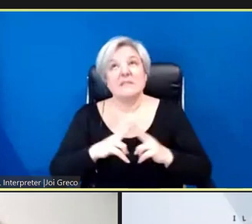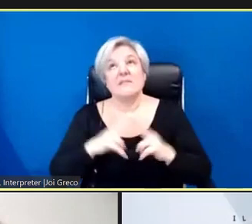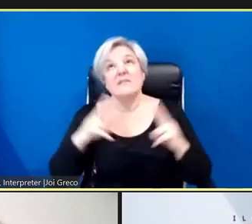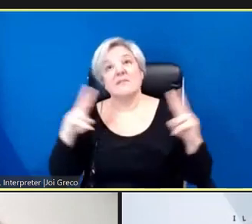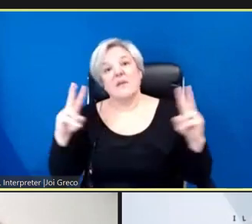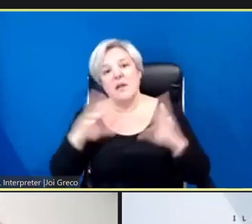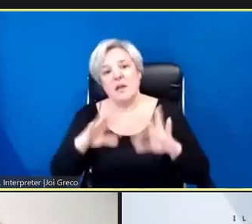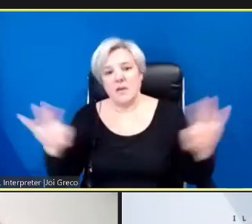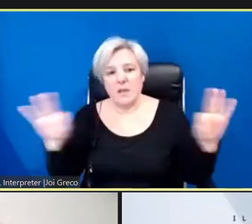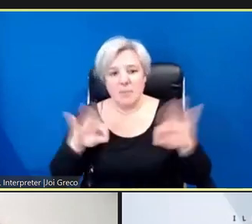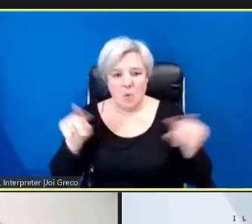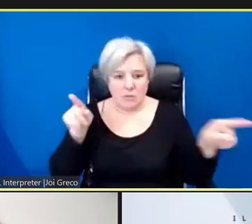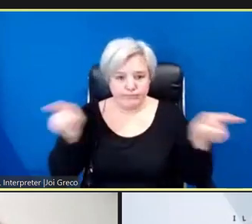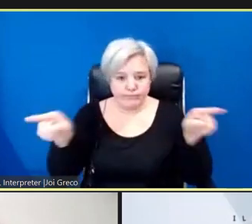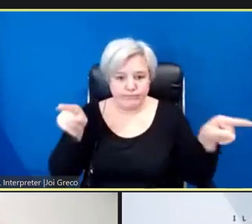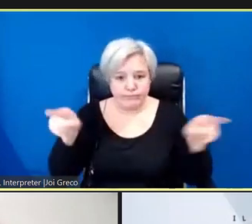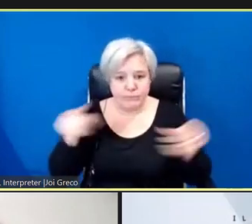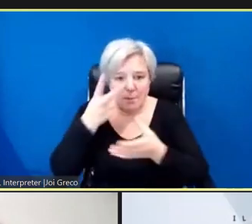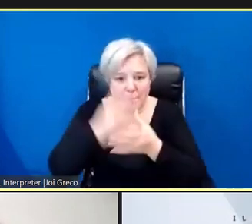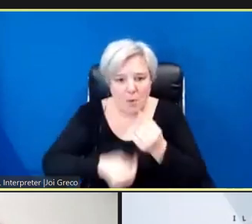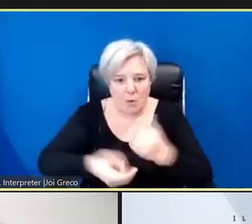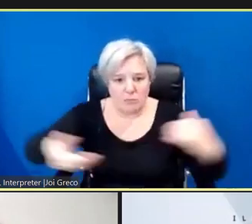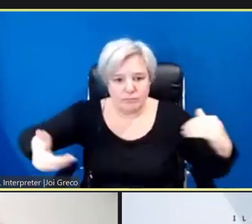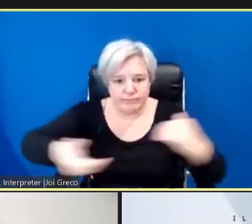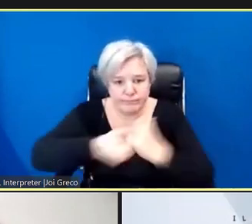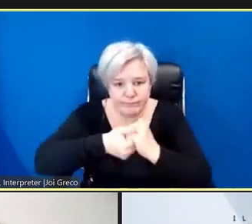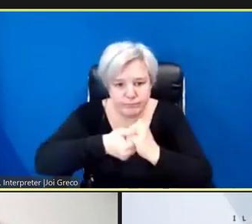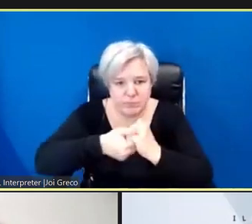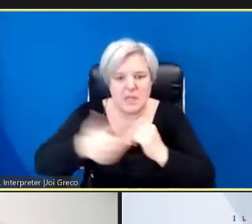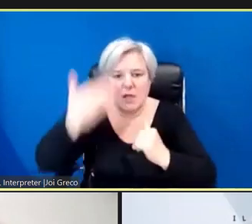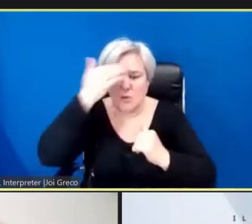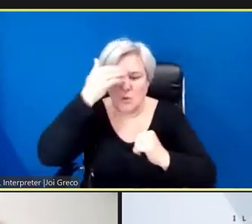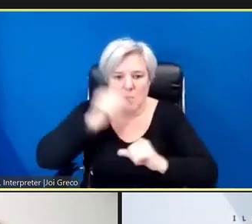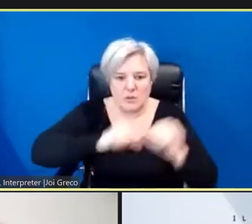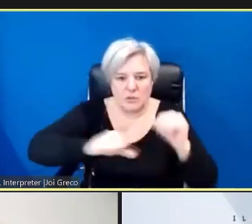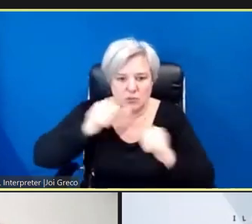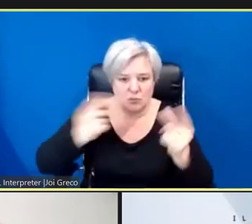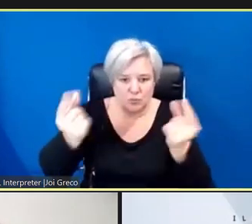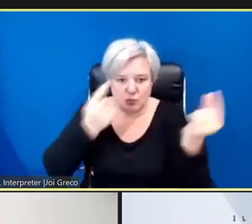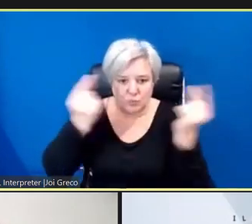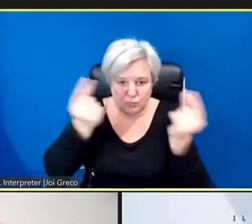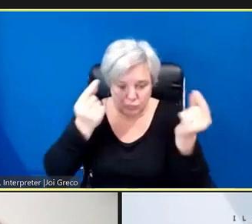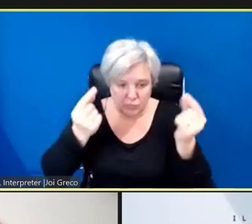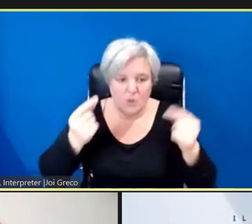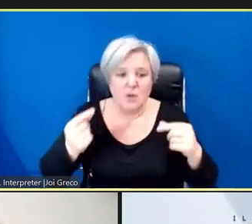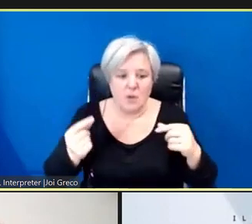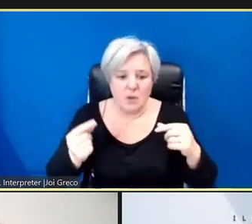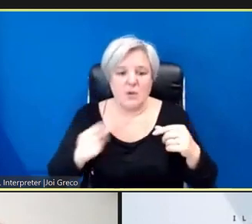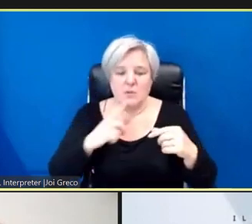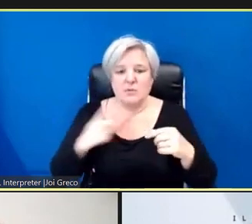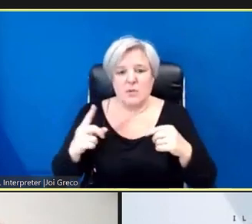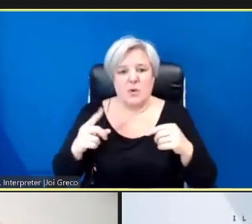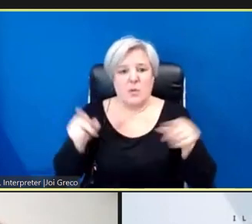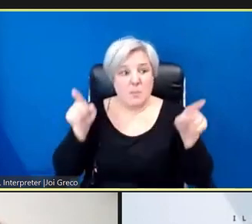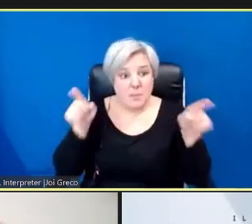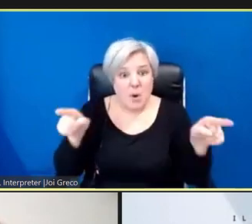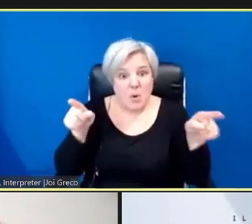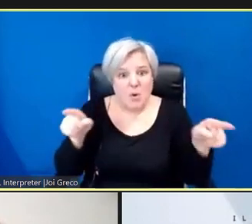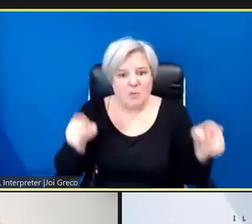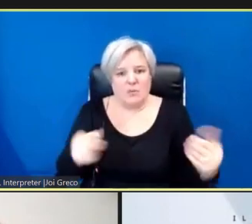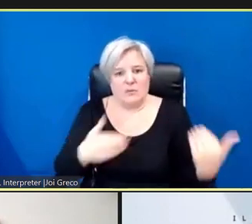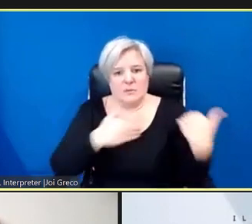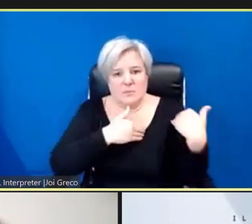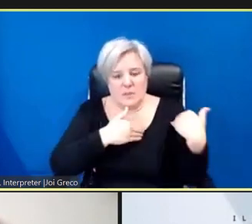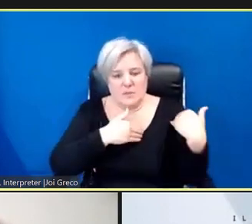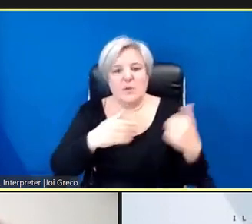very important that there is a collaboration between the birth facility, the EHDI program, and the outsourcing company to make